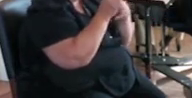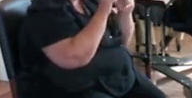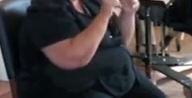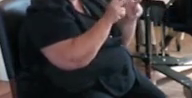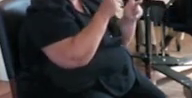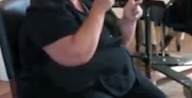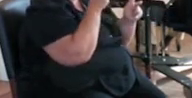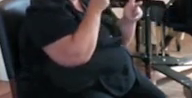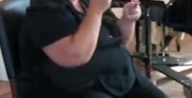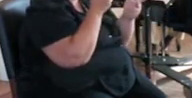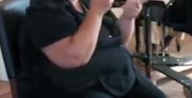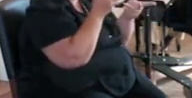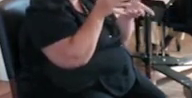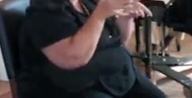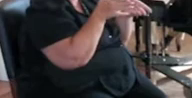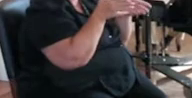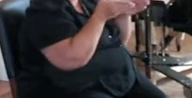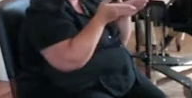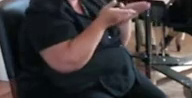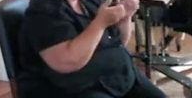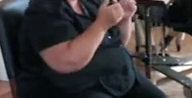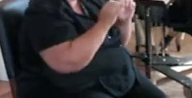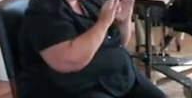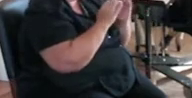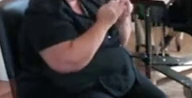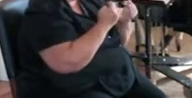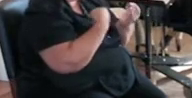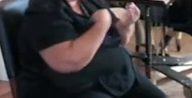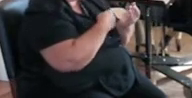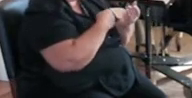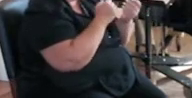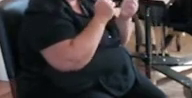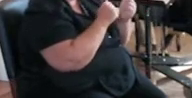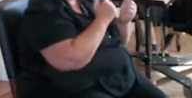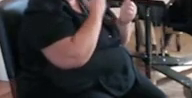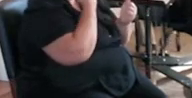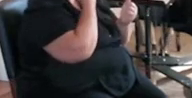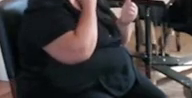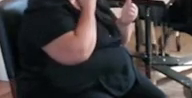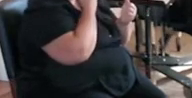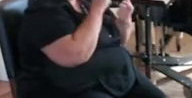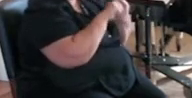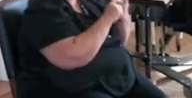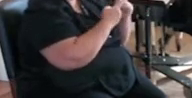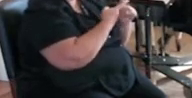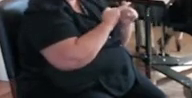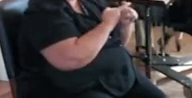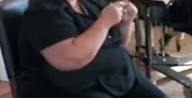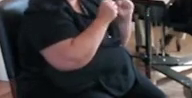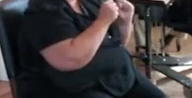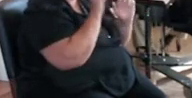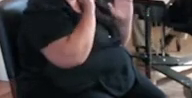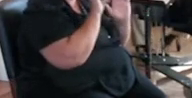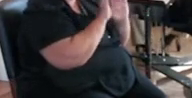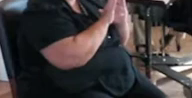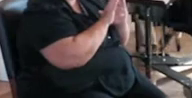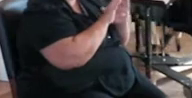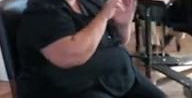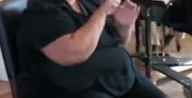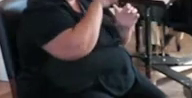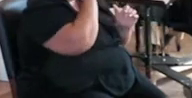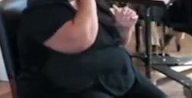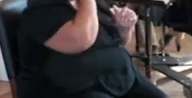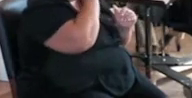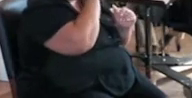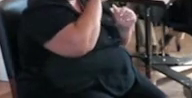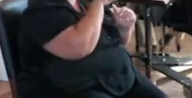is deceased. It can be a family member, it can be a dear friend, or it can even be a picture of a beloved pet. And we're